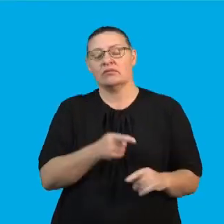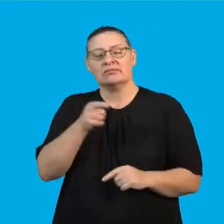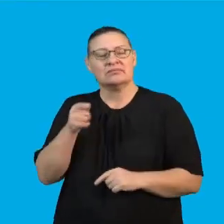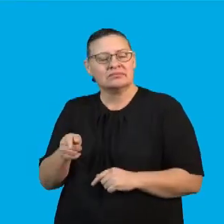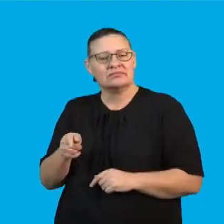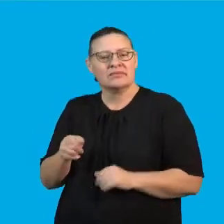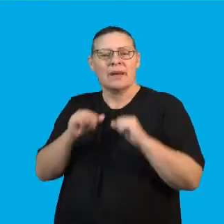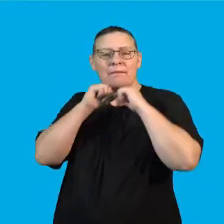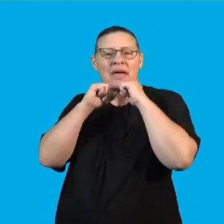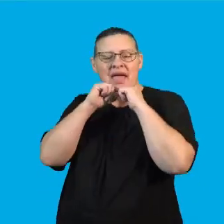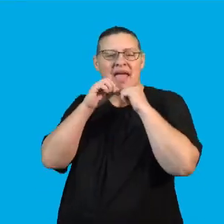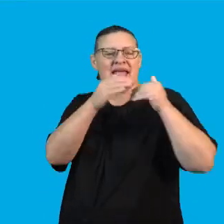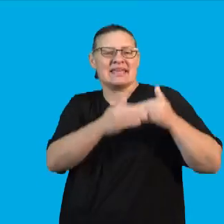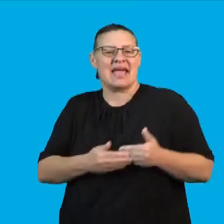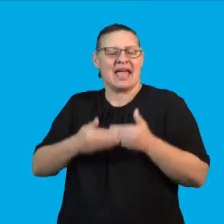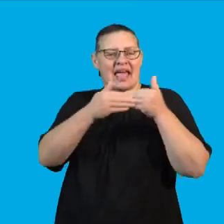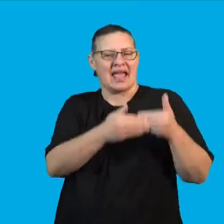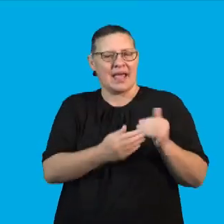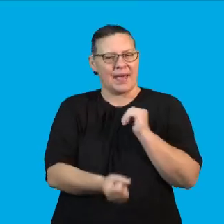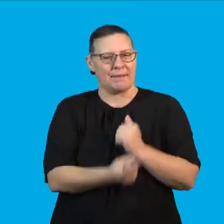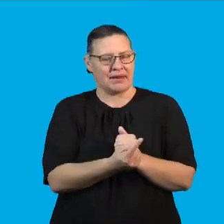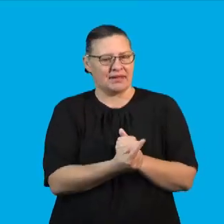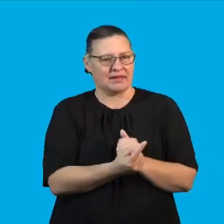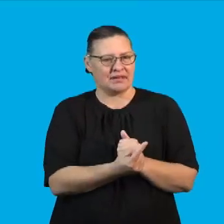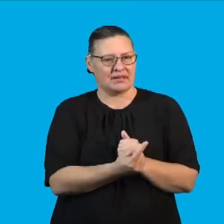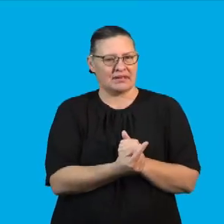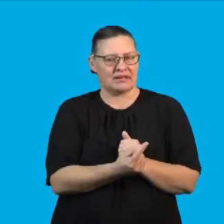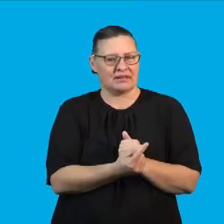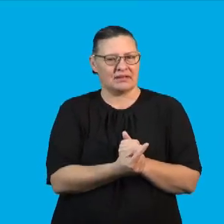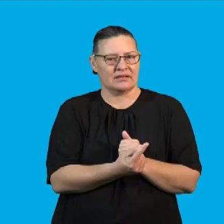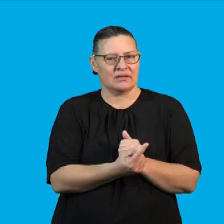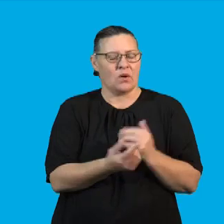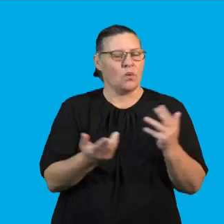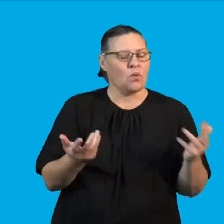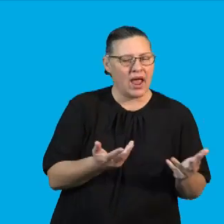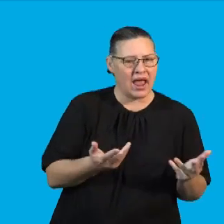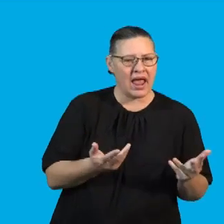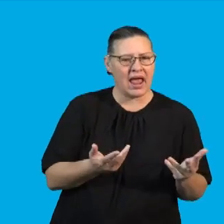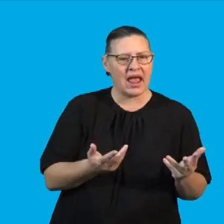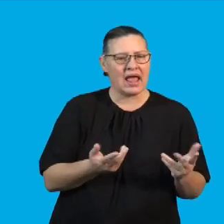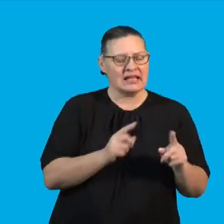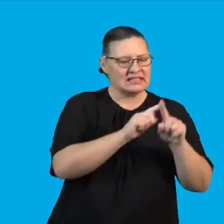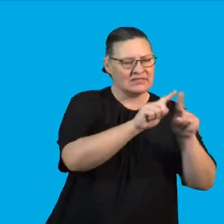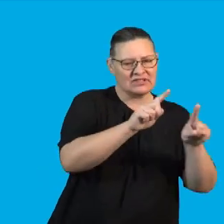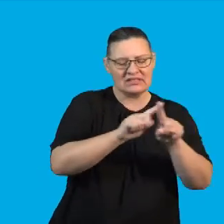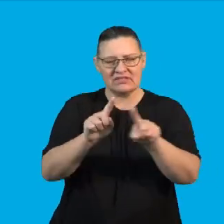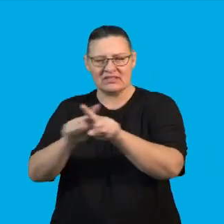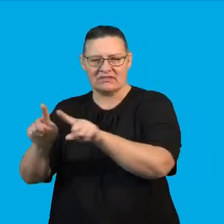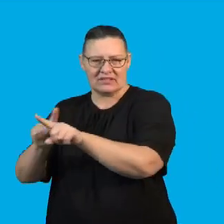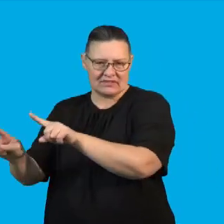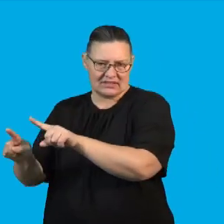on how much parental care occurs in different